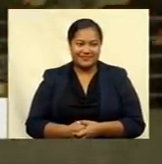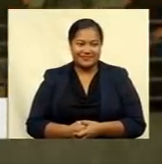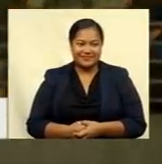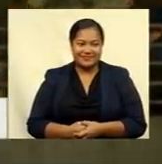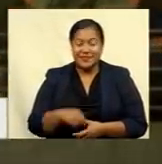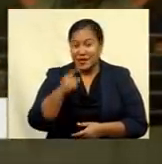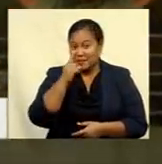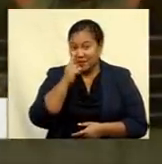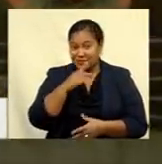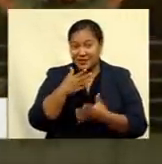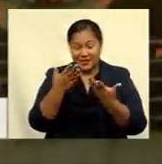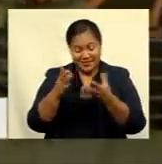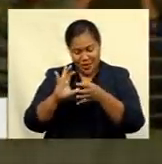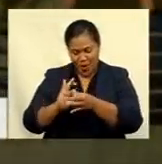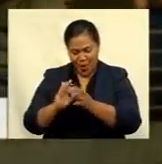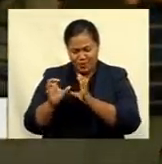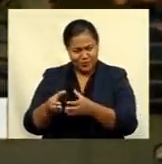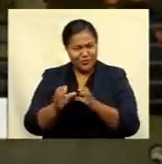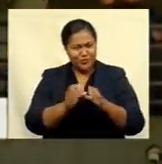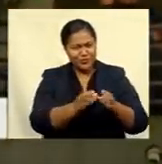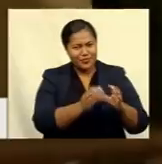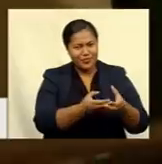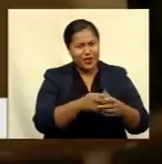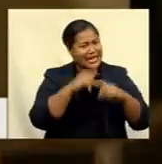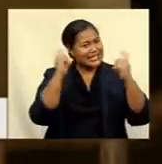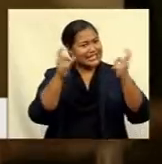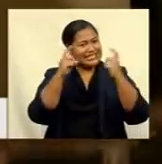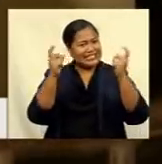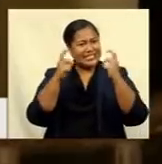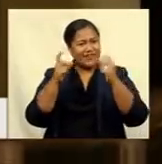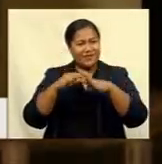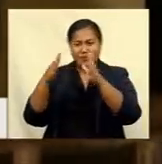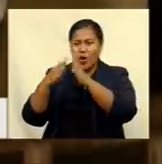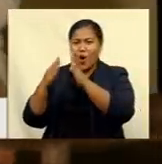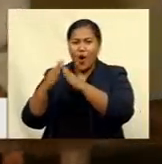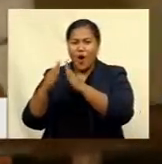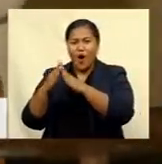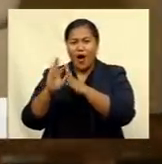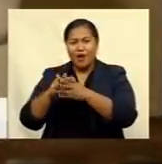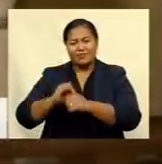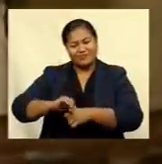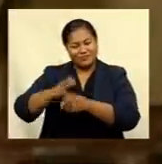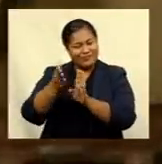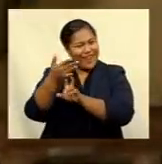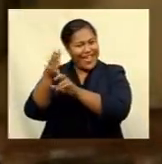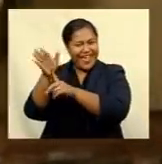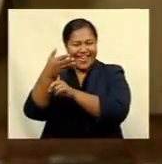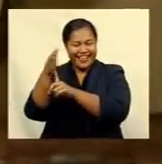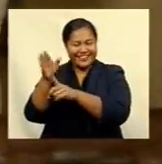People in their own bubble cheered on from their balconies, hoisting the Fijian flag high.